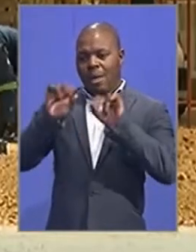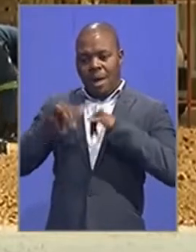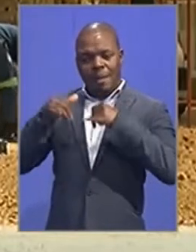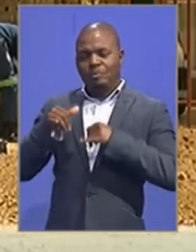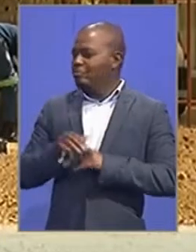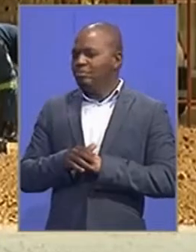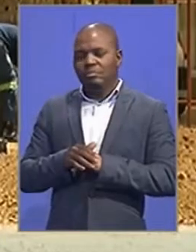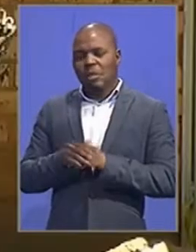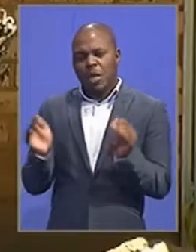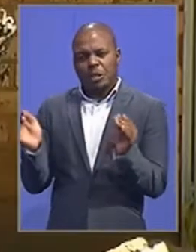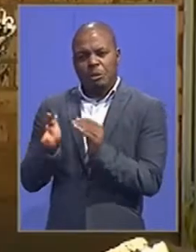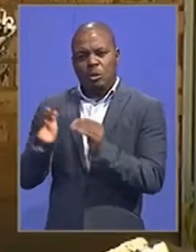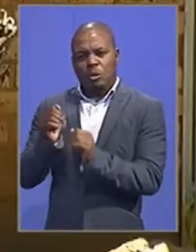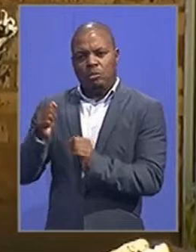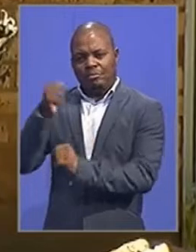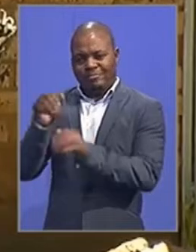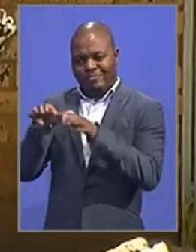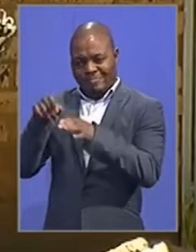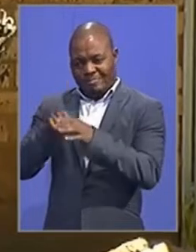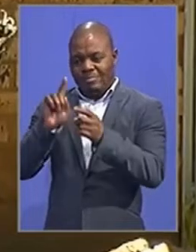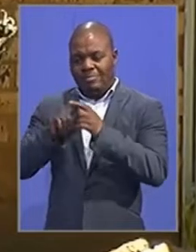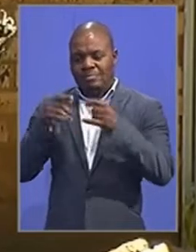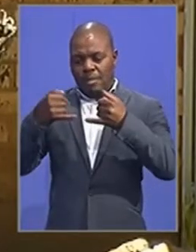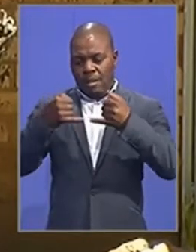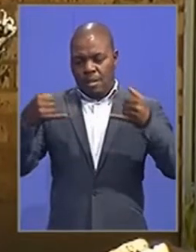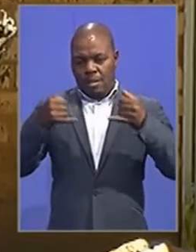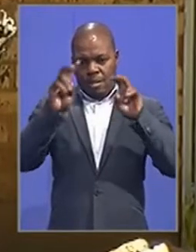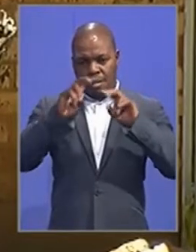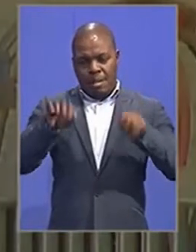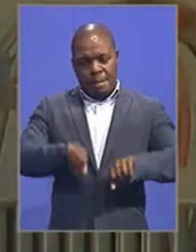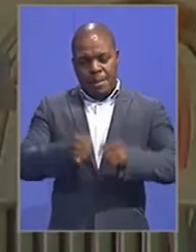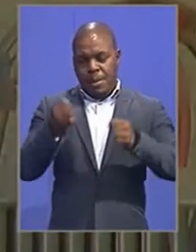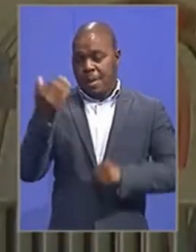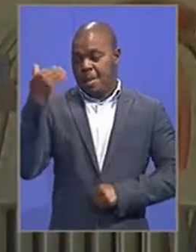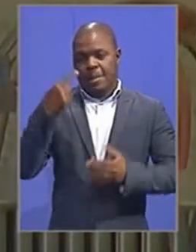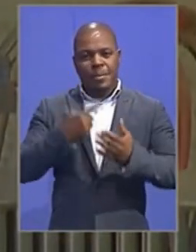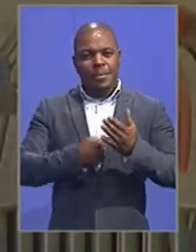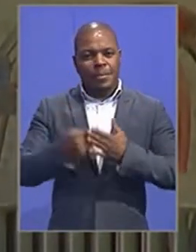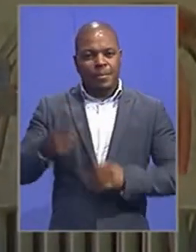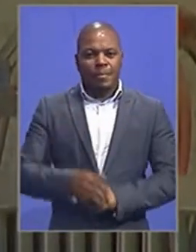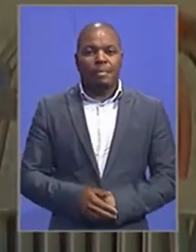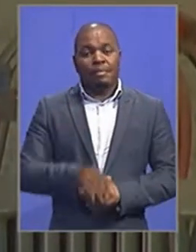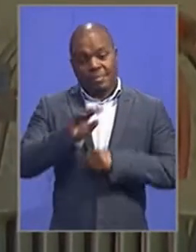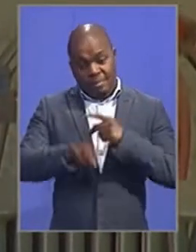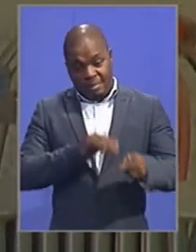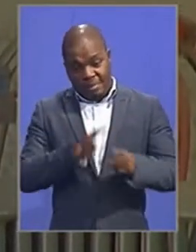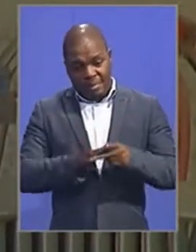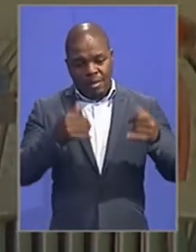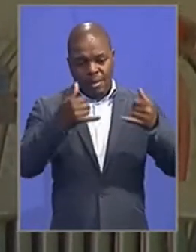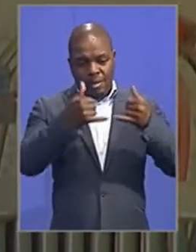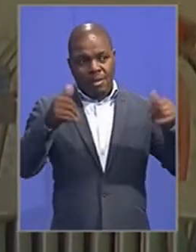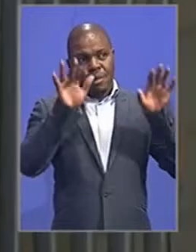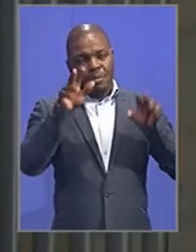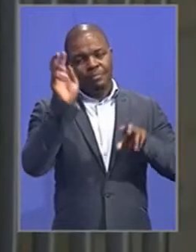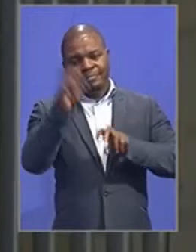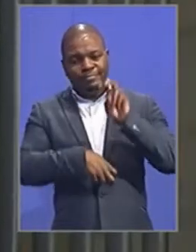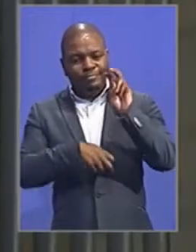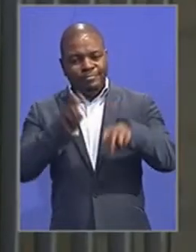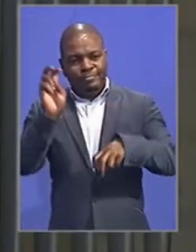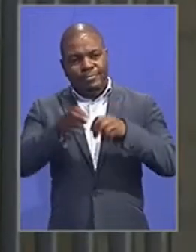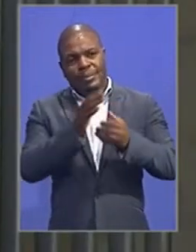se se potlana le go kgaoga ga megala ya metlakase mo bekeng e fetileng mme seno se bake gore go utswiwe megala ya metlakase mo